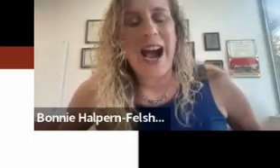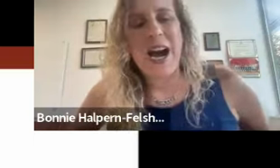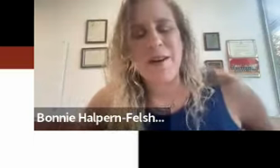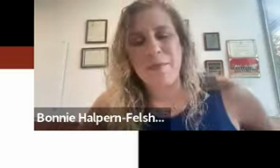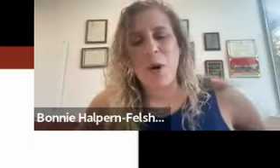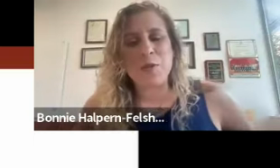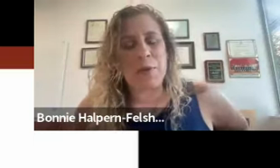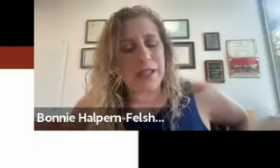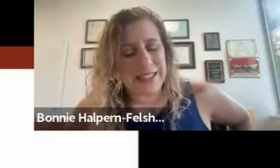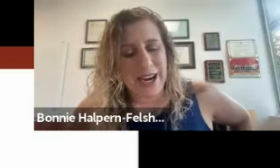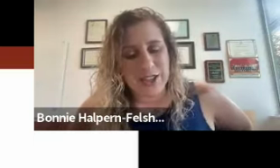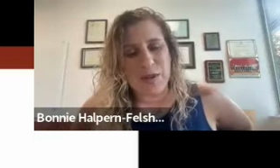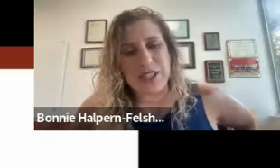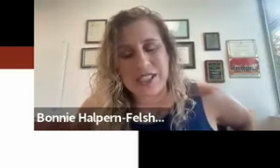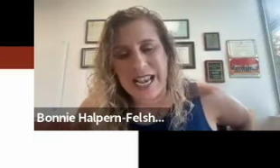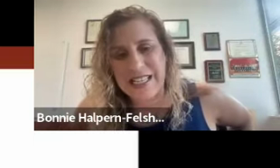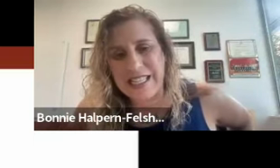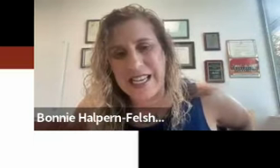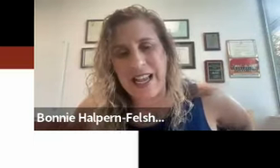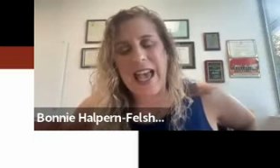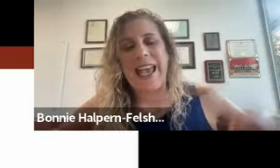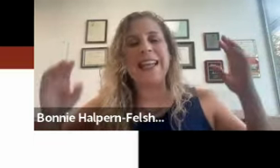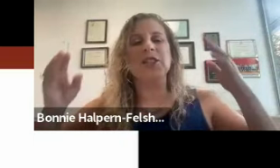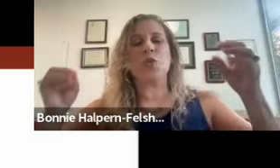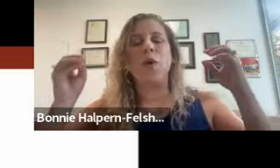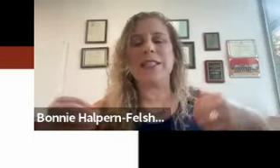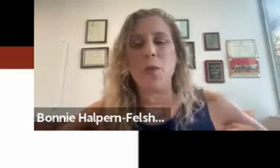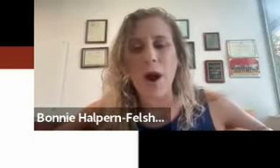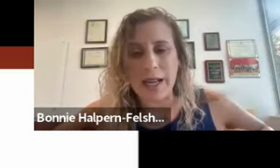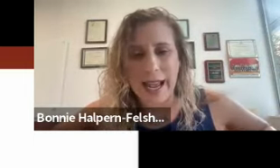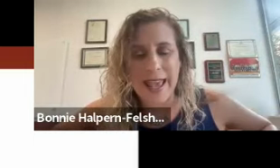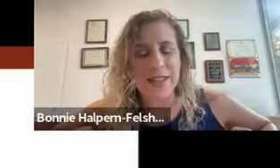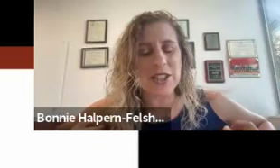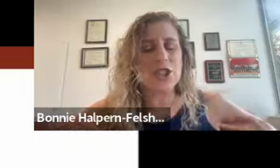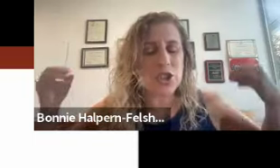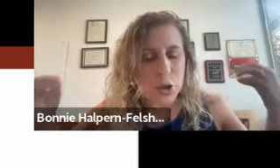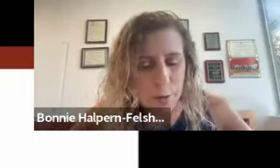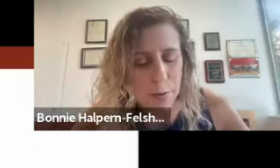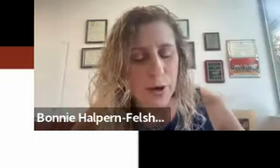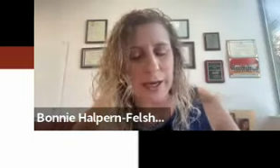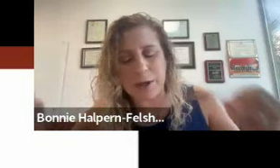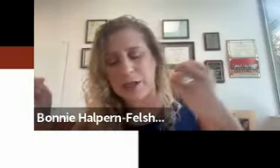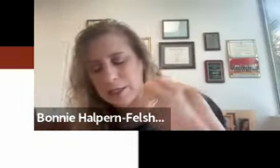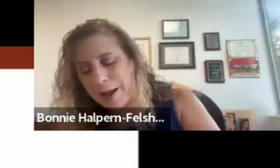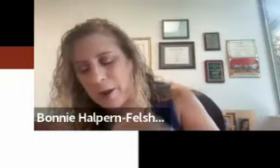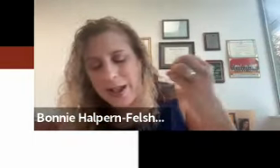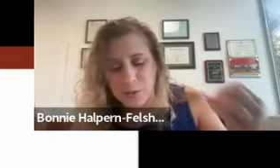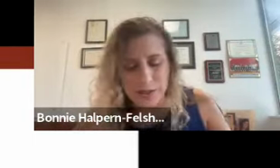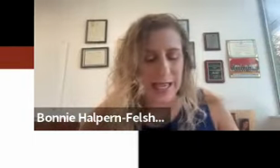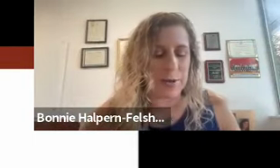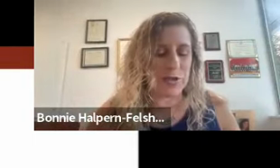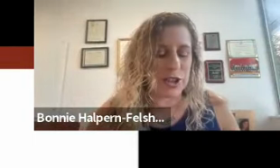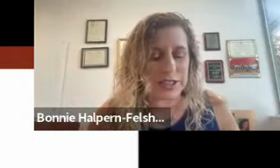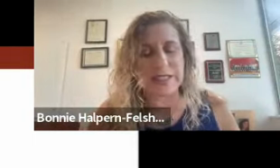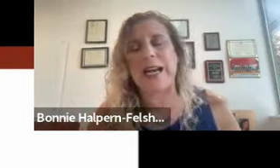star. Most people I talk to are still saying 18. It is 21. And this is super important. And I'm going to talk tobacco as